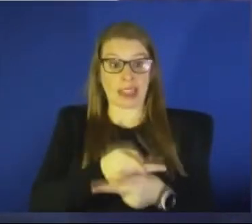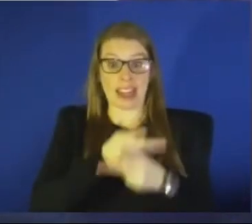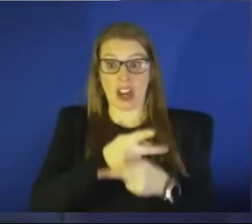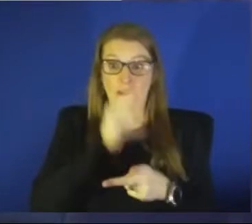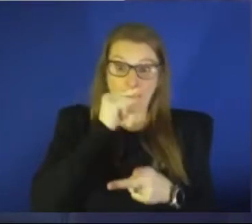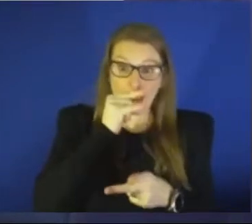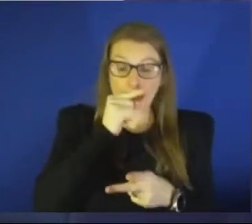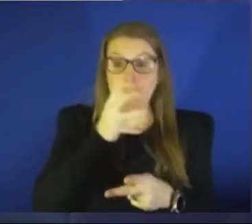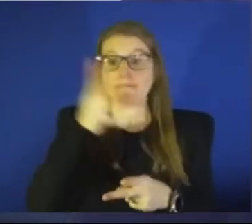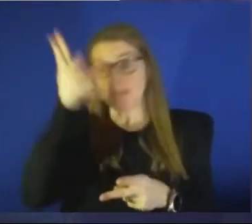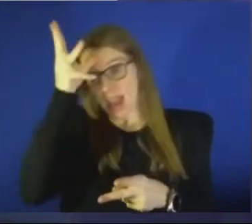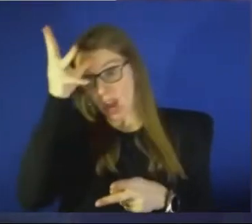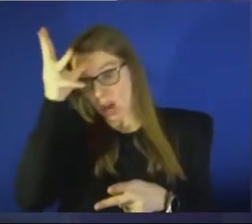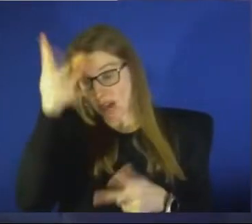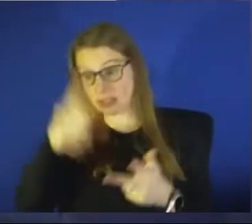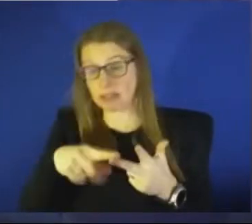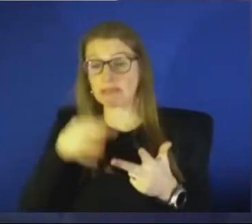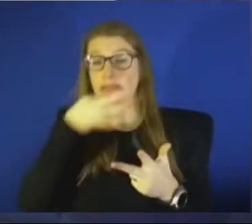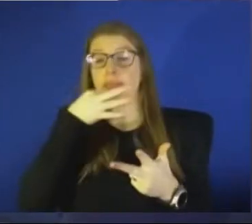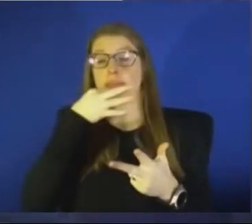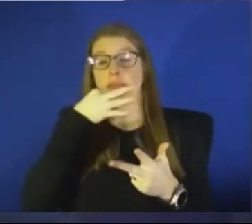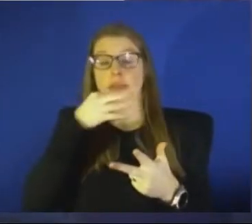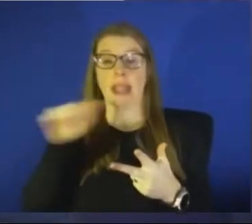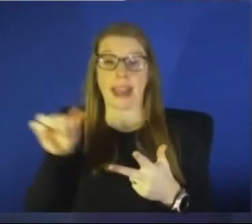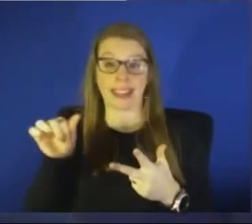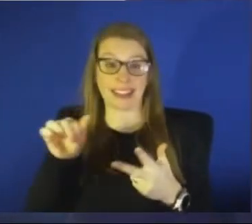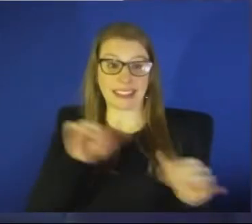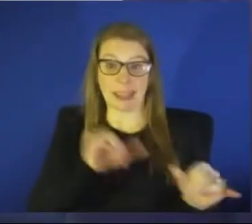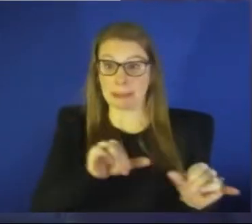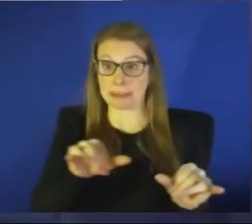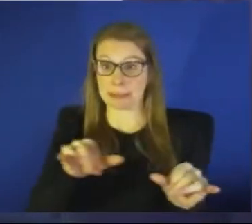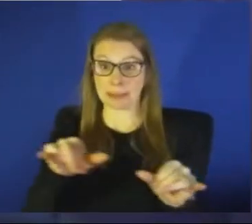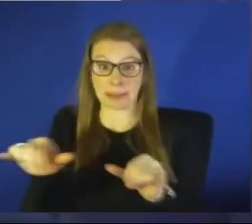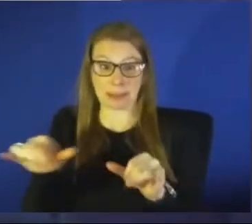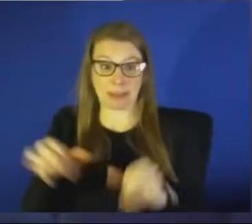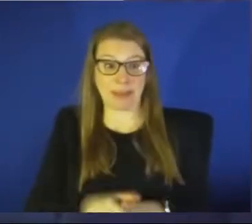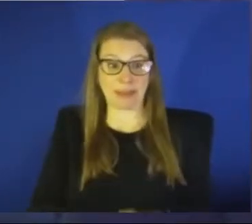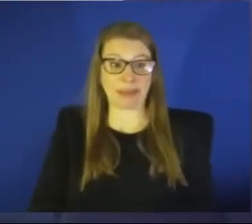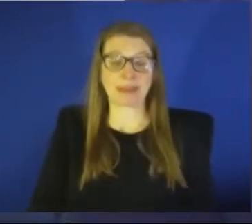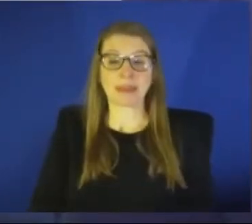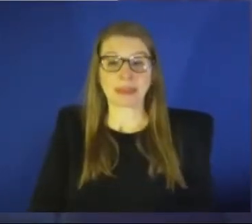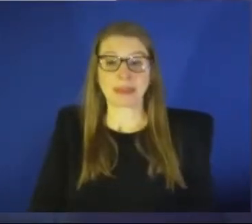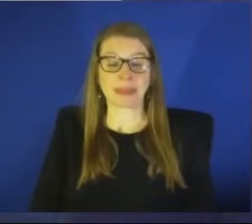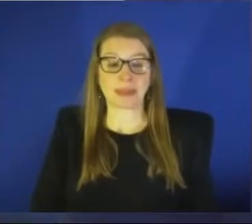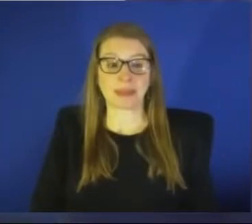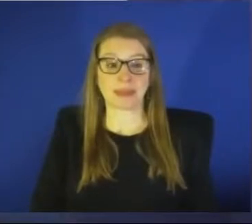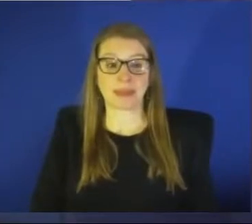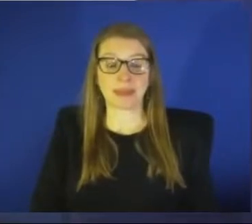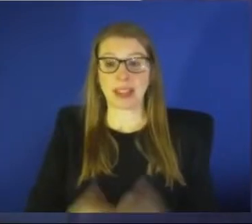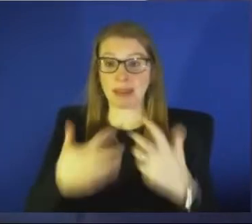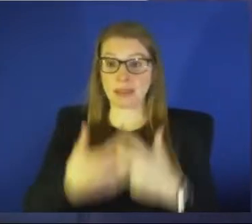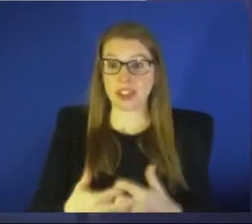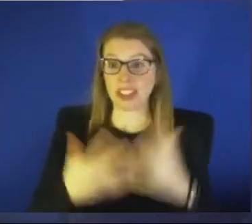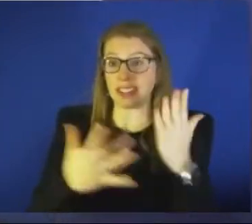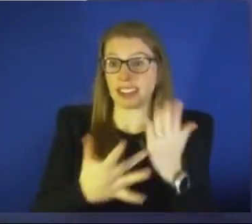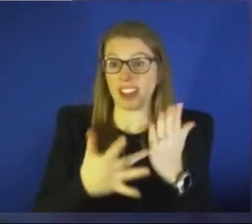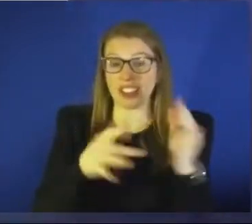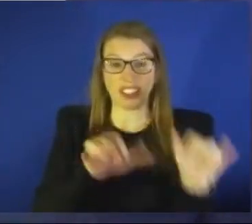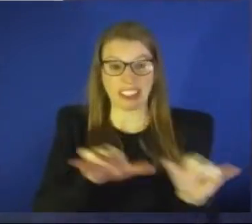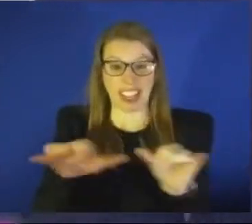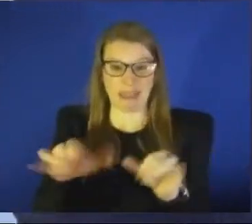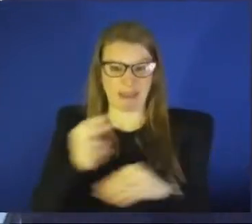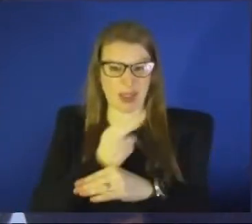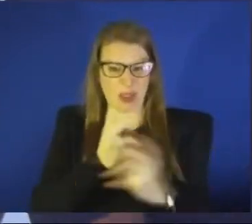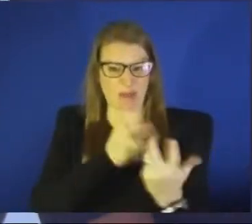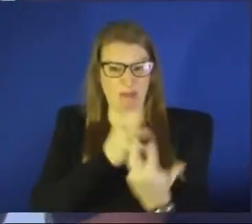to take care of the elite athletes in a very similar way. Just with all the machinery and the technology we have to use. Well, and how important is it